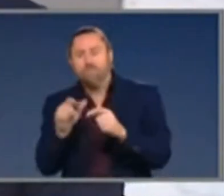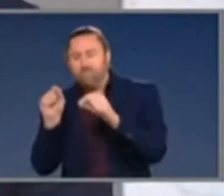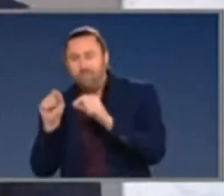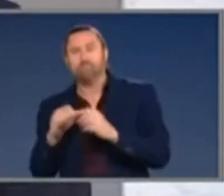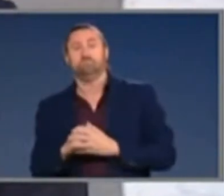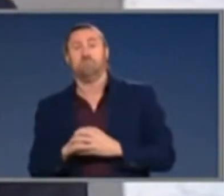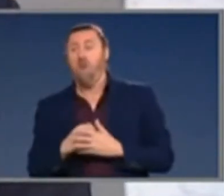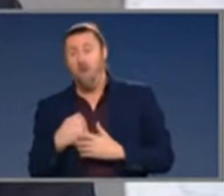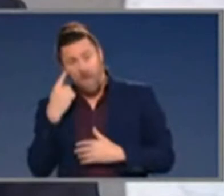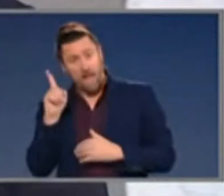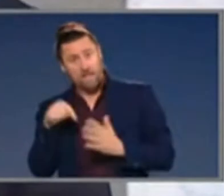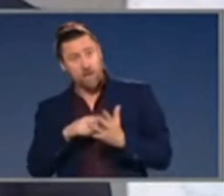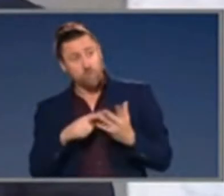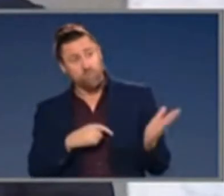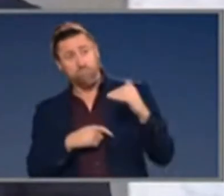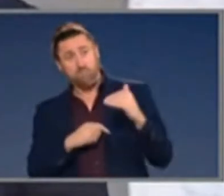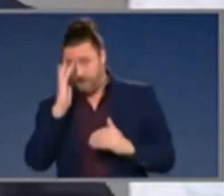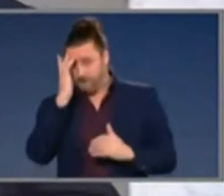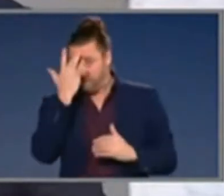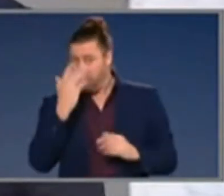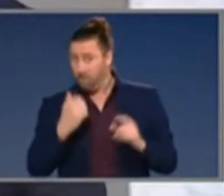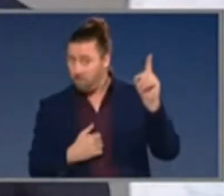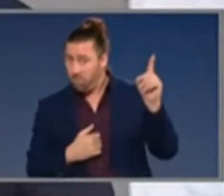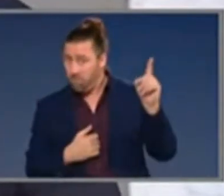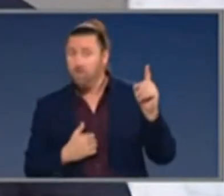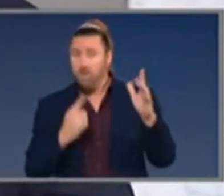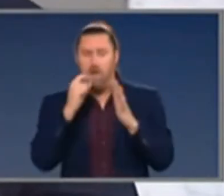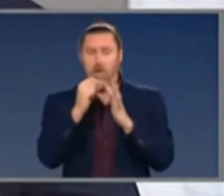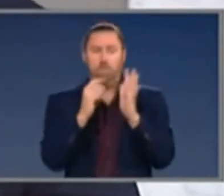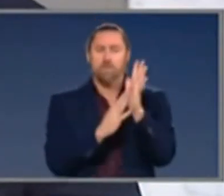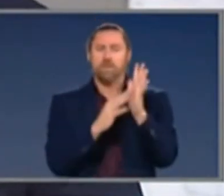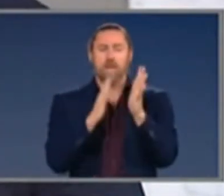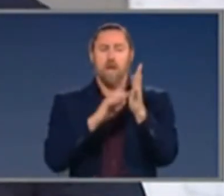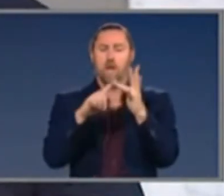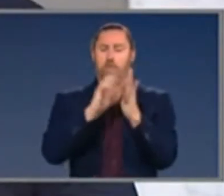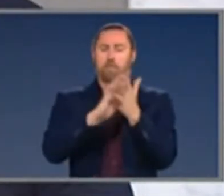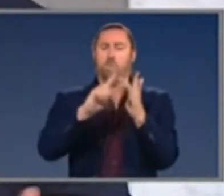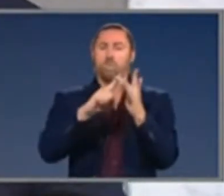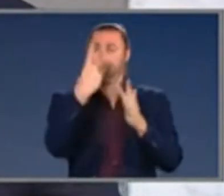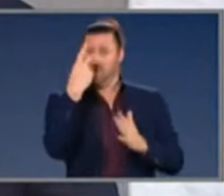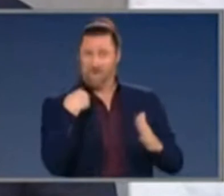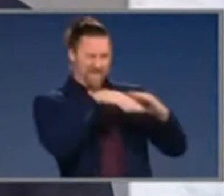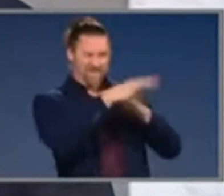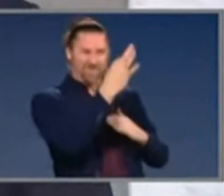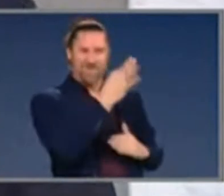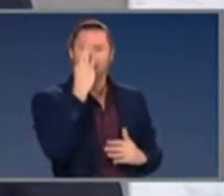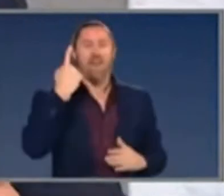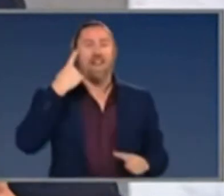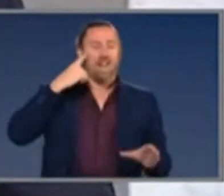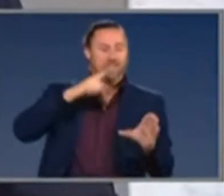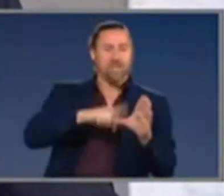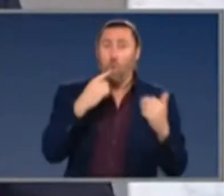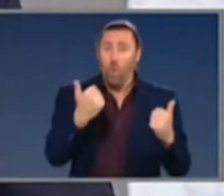India in these discussions, which both Prime Minister Modi and I were able to attend in France last year, this is very